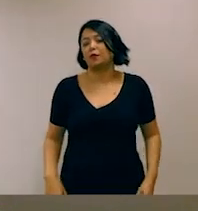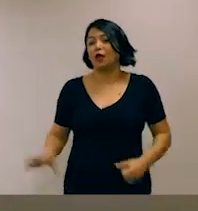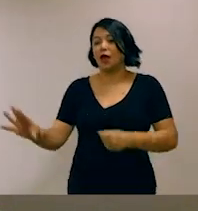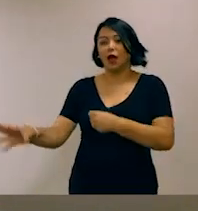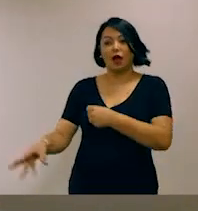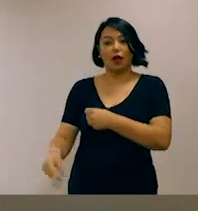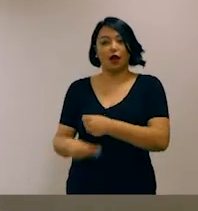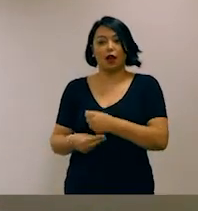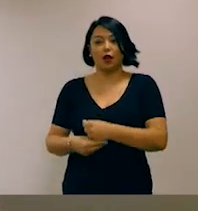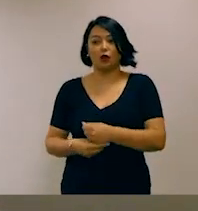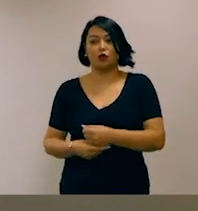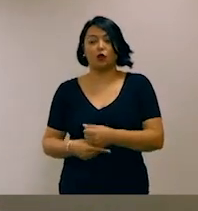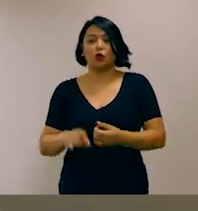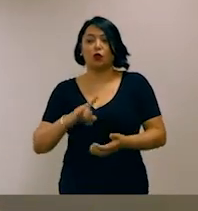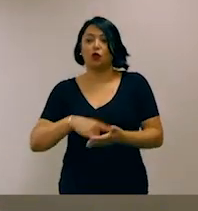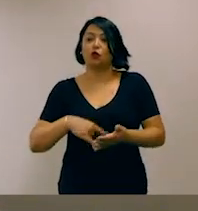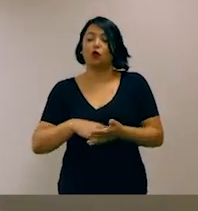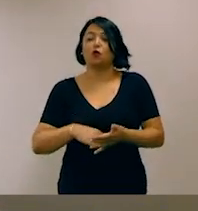The